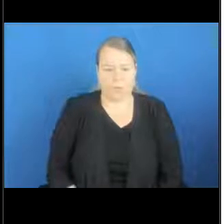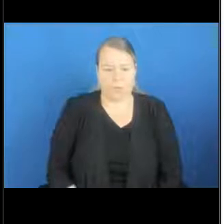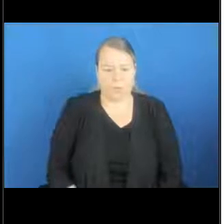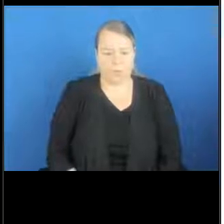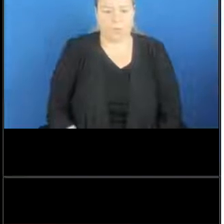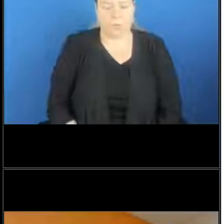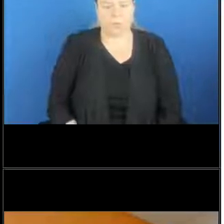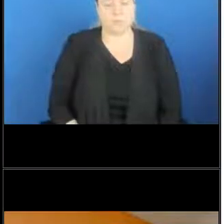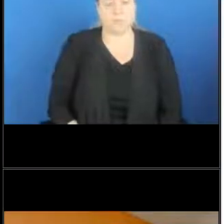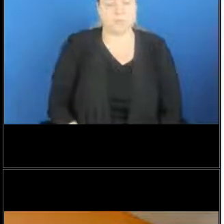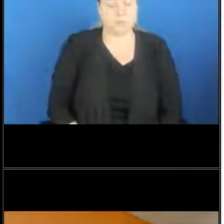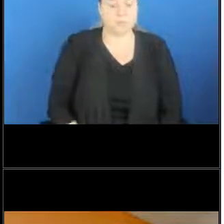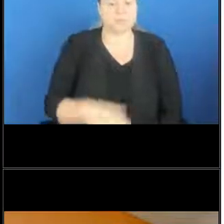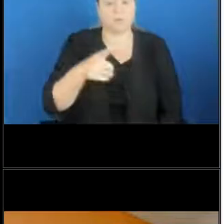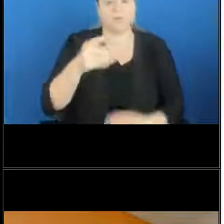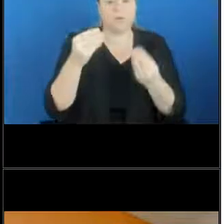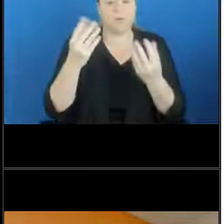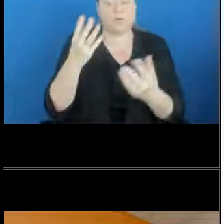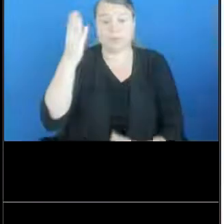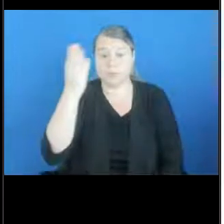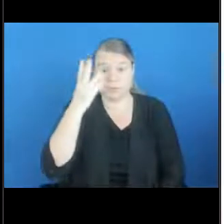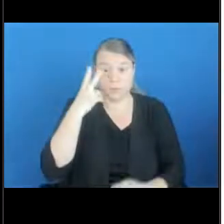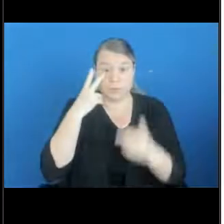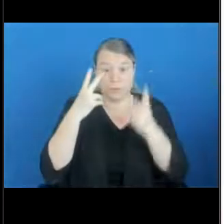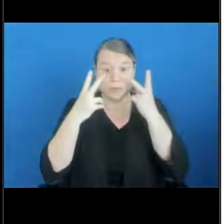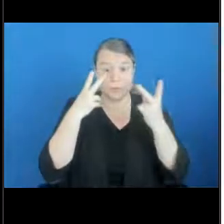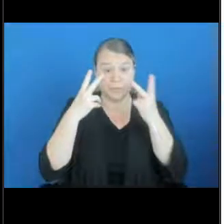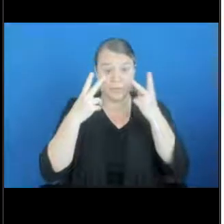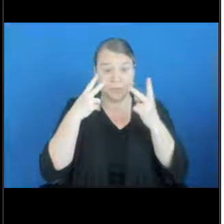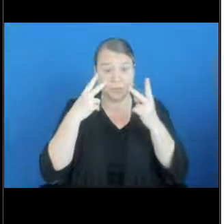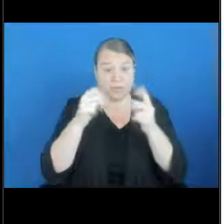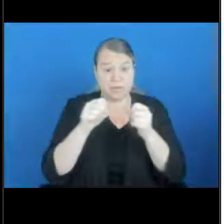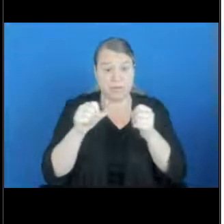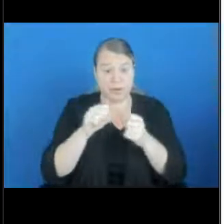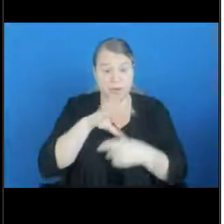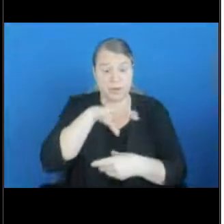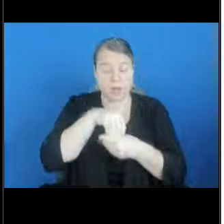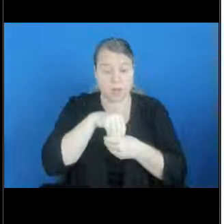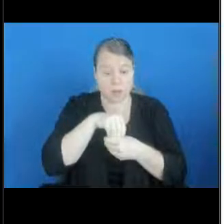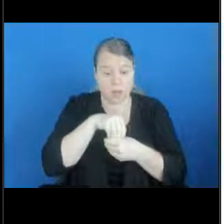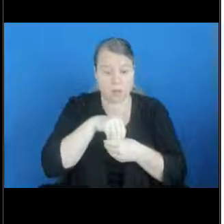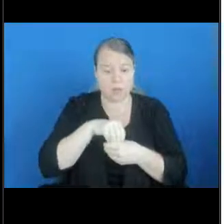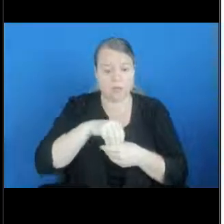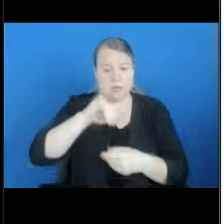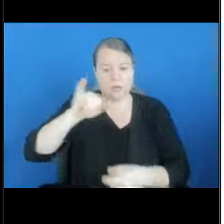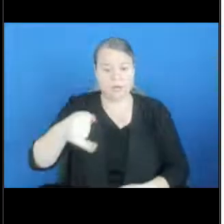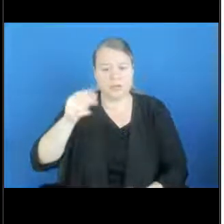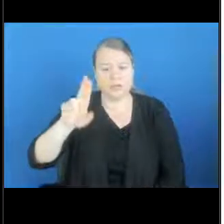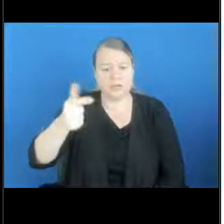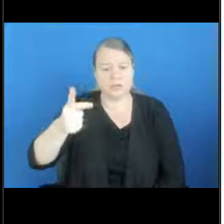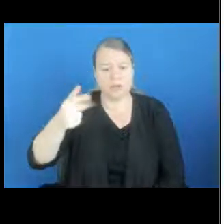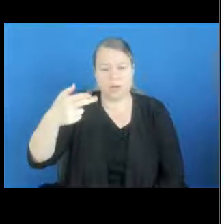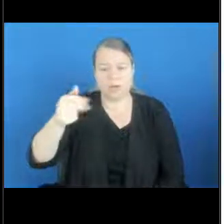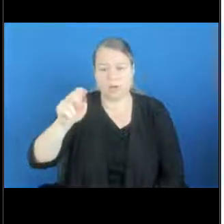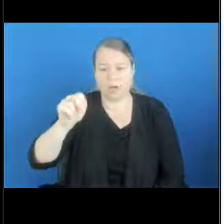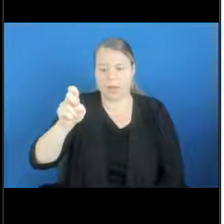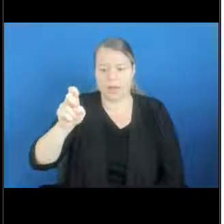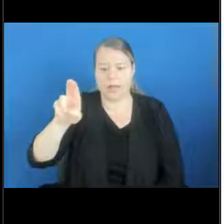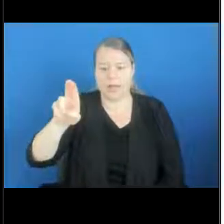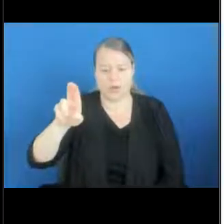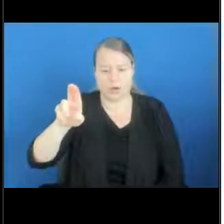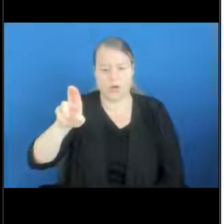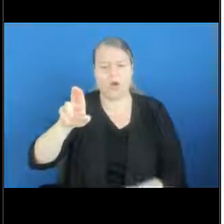This slide provides a zoomed-in view of the area around the metro station, which includes the jug handle intersection configuration, elimination of the roundabout, and